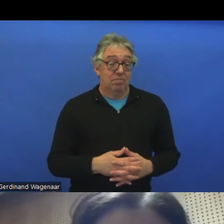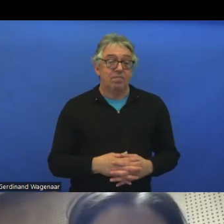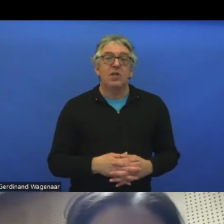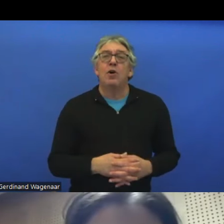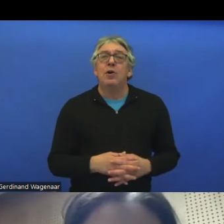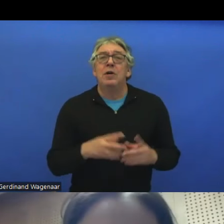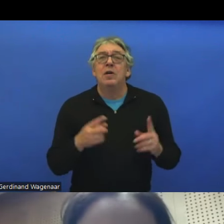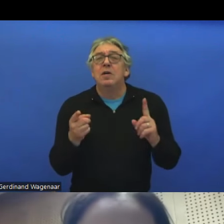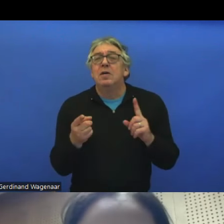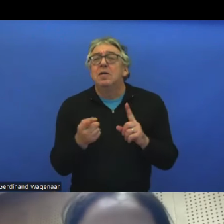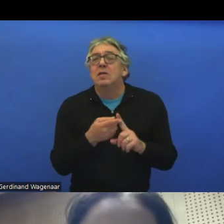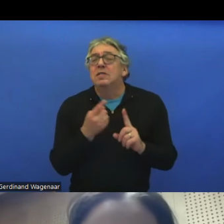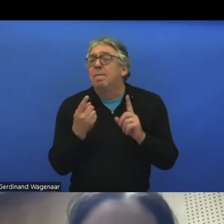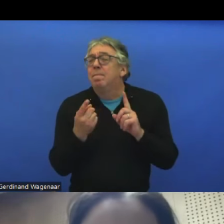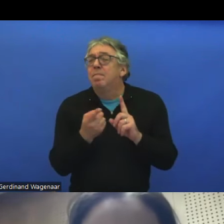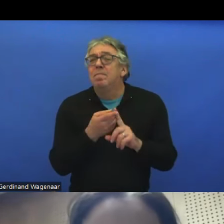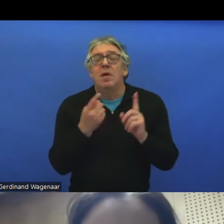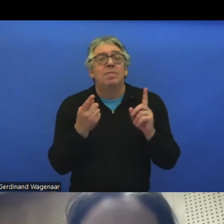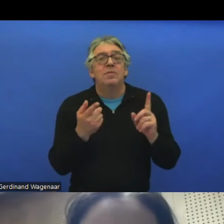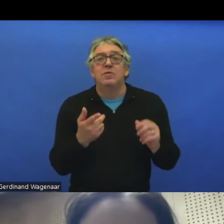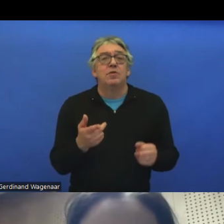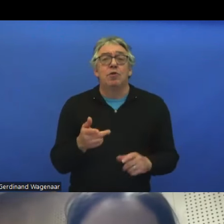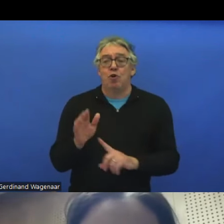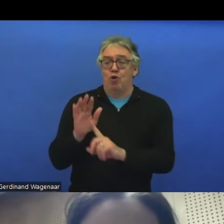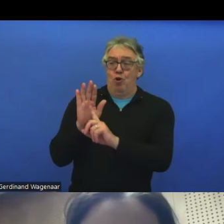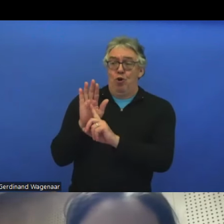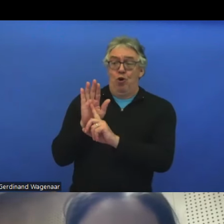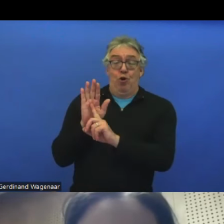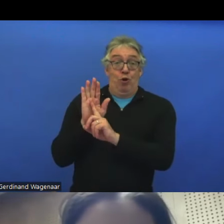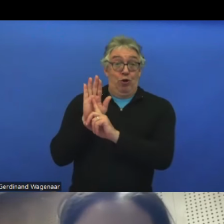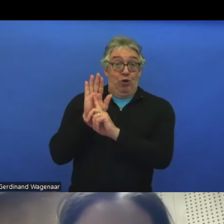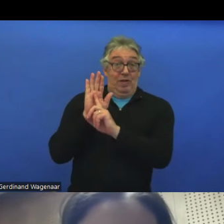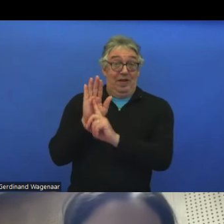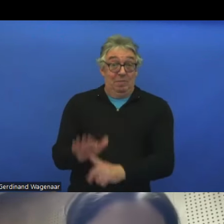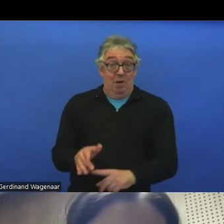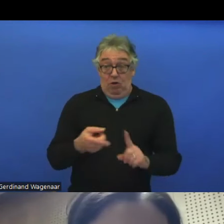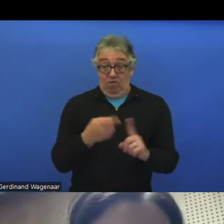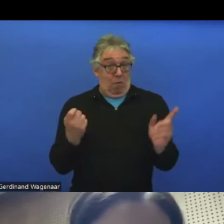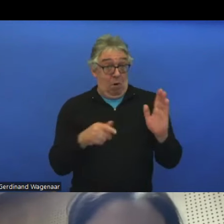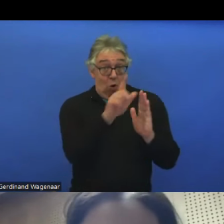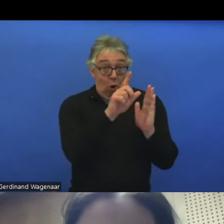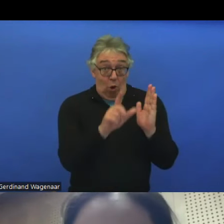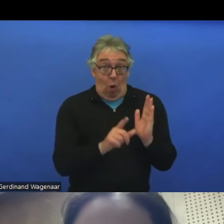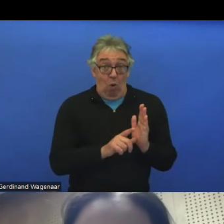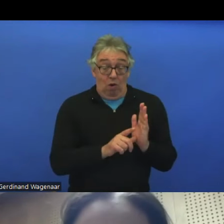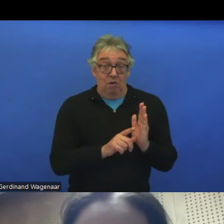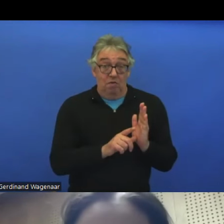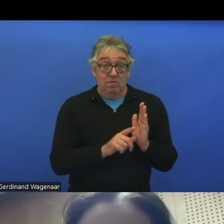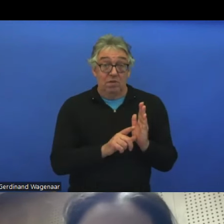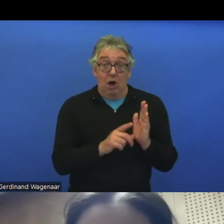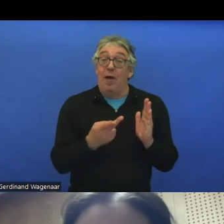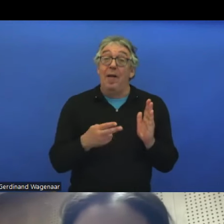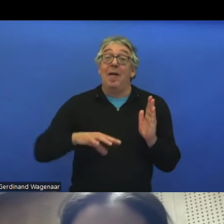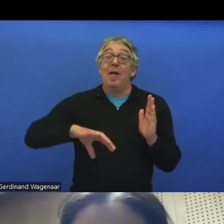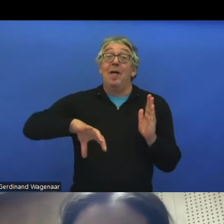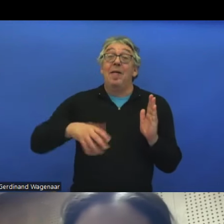in some cases, the discrimination is stipulated in the law. So the nationality law